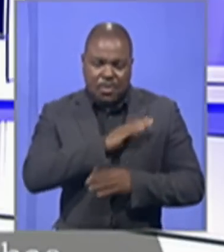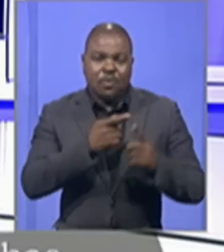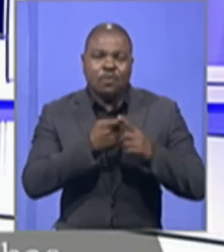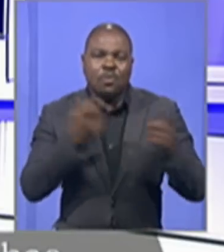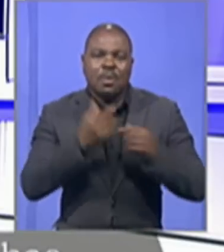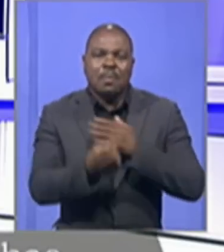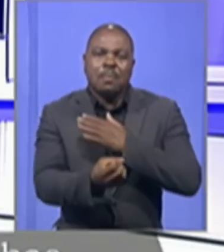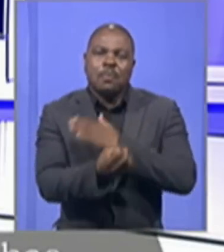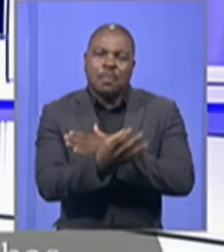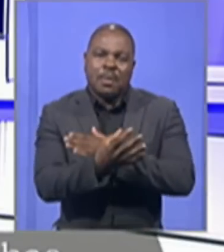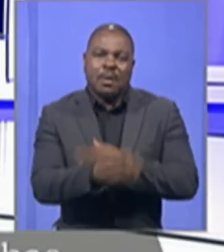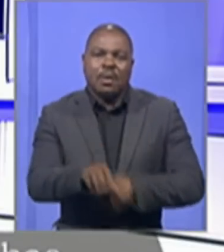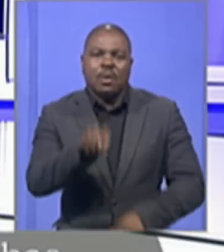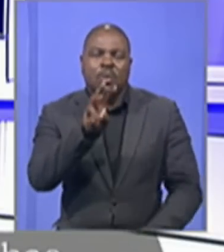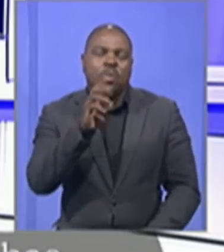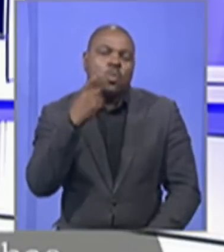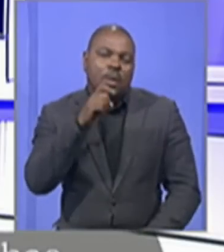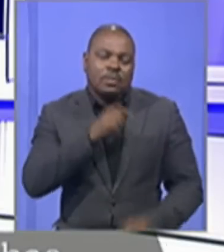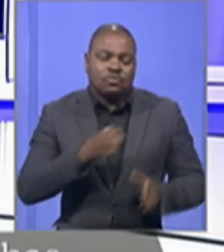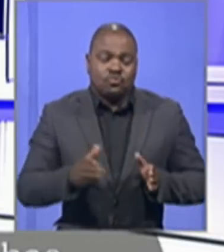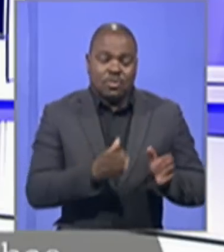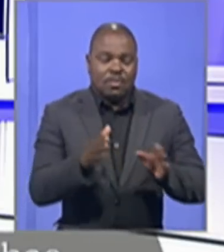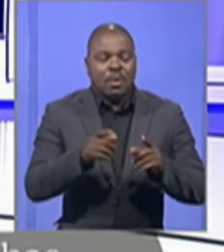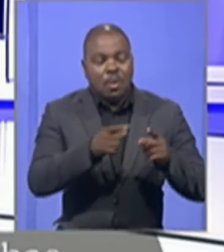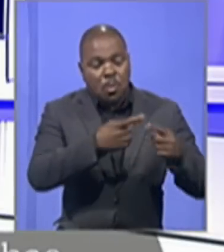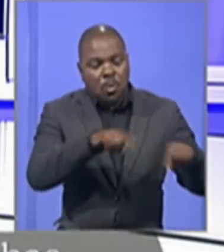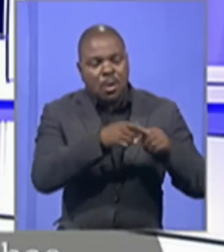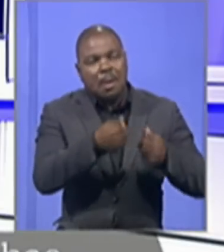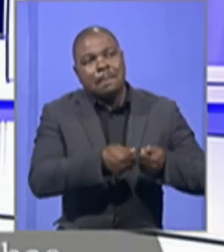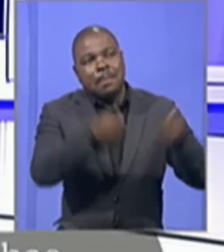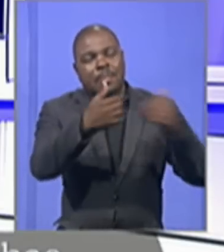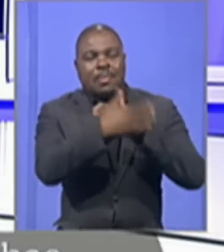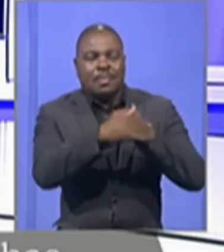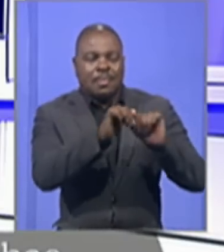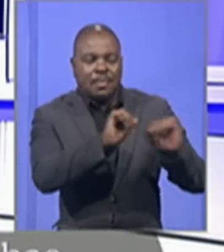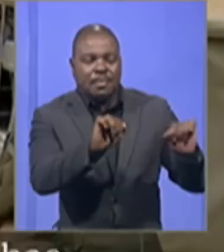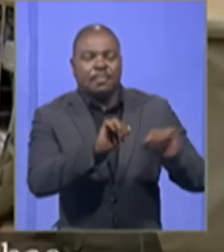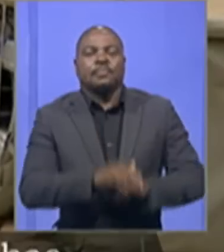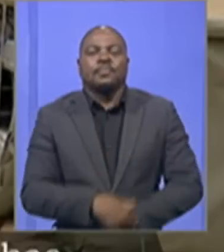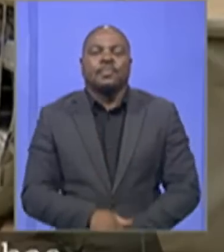River Mpumalanga ba kgutliseditswe naheng ya habo bona.